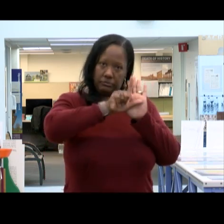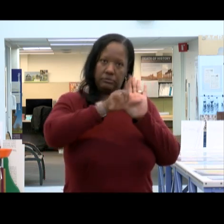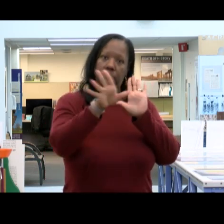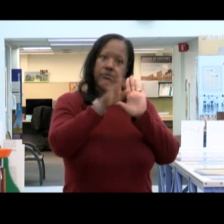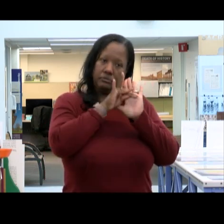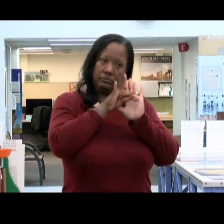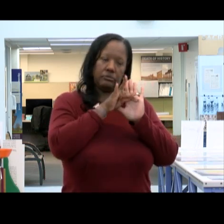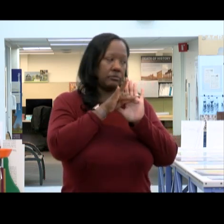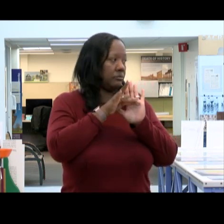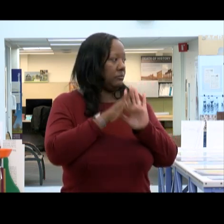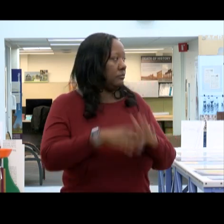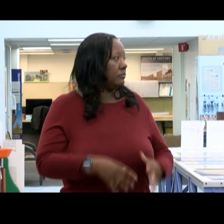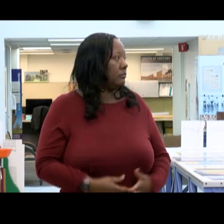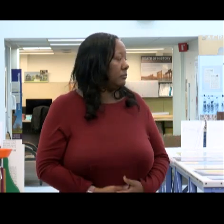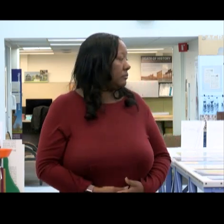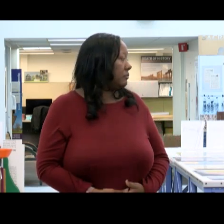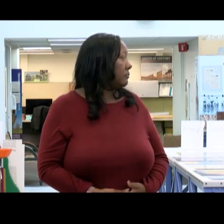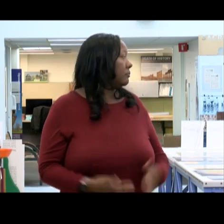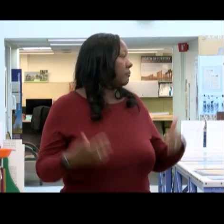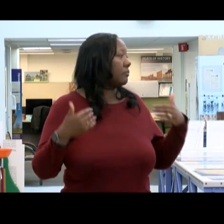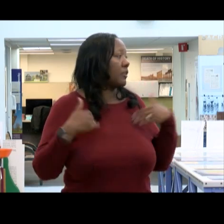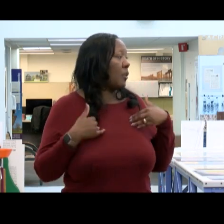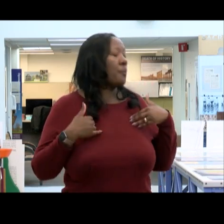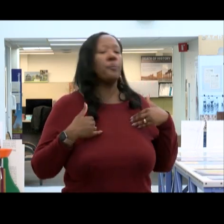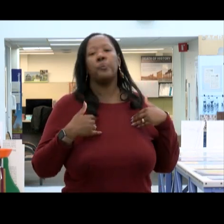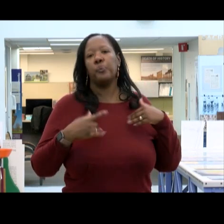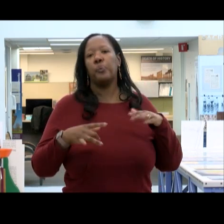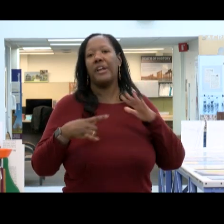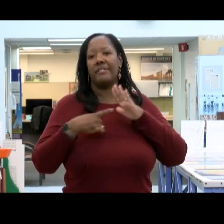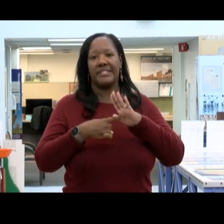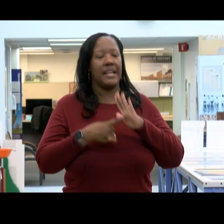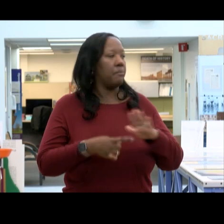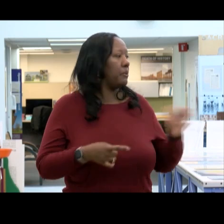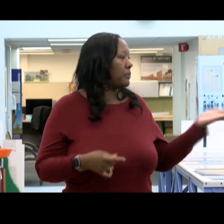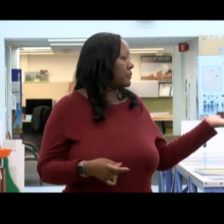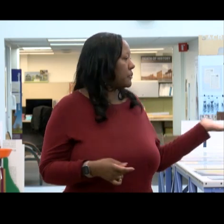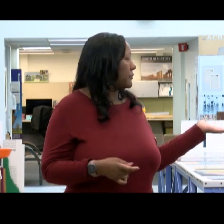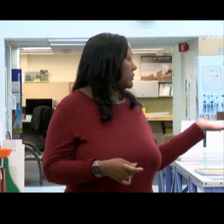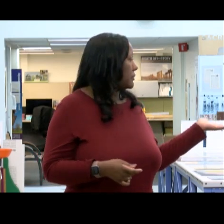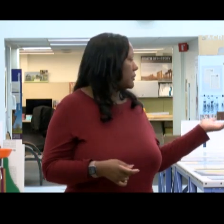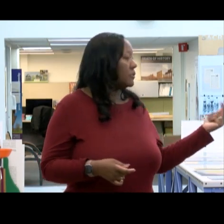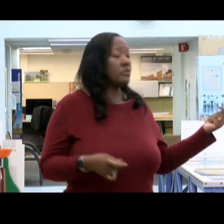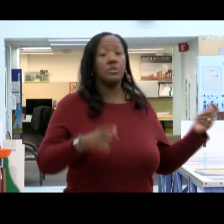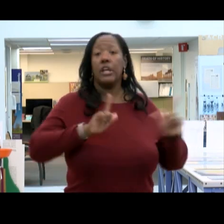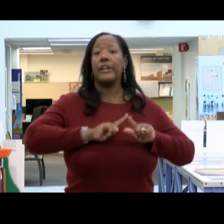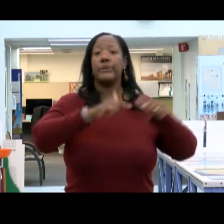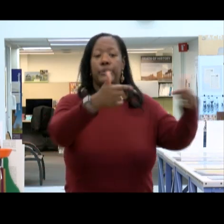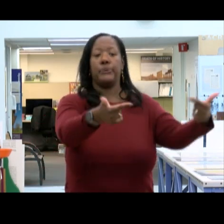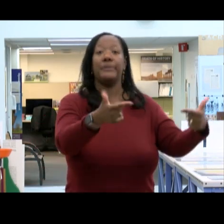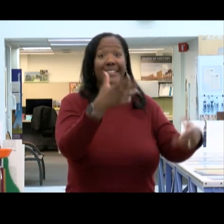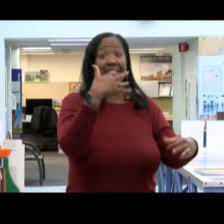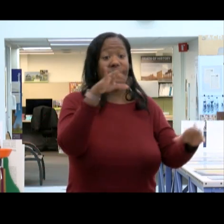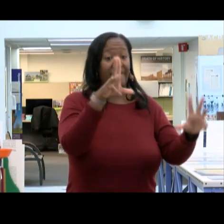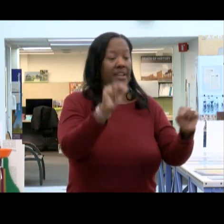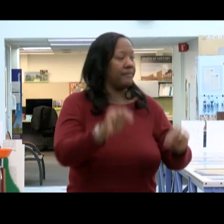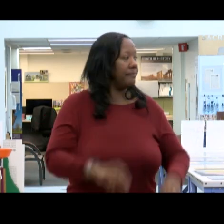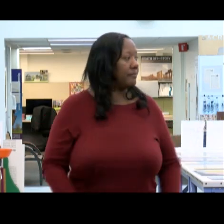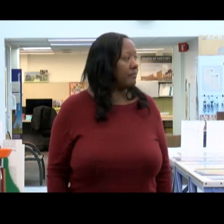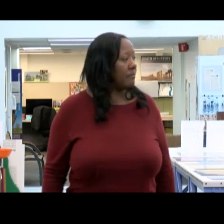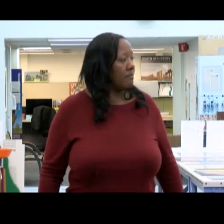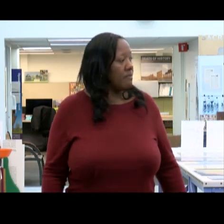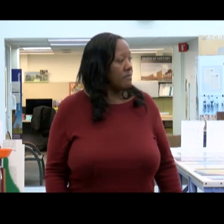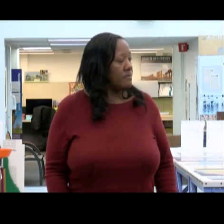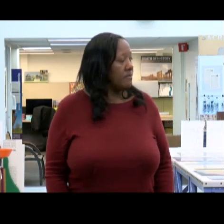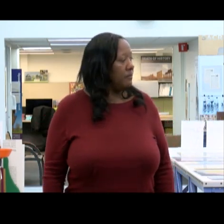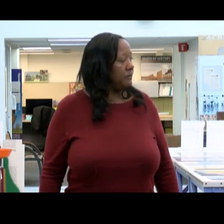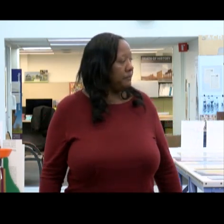So he has samples up there. Definitely, I have samples, and you all got to do it because it's actually kind of fun. You got to try it. On the back side, cool.